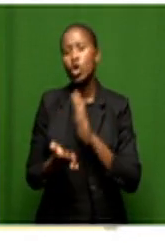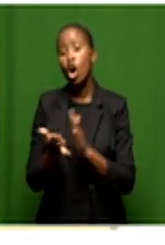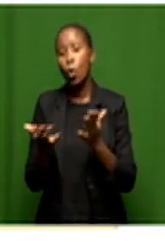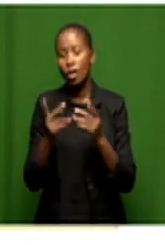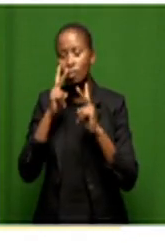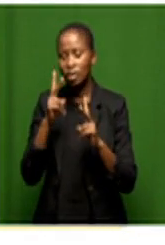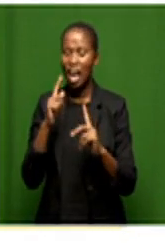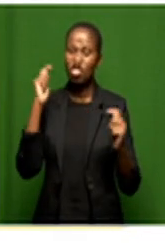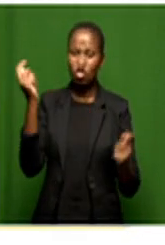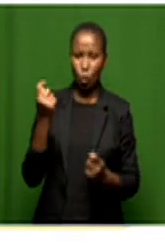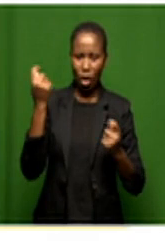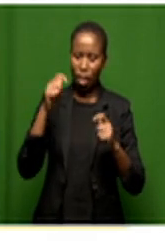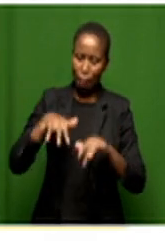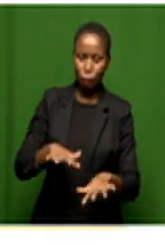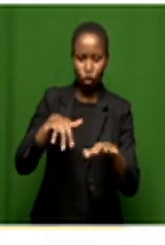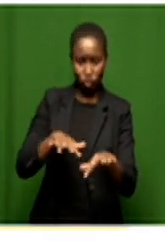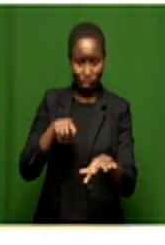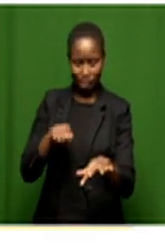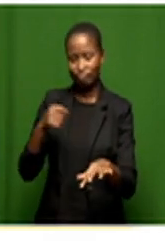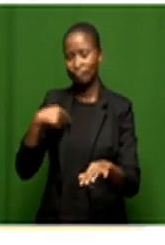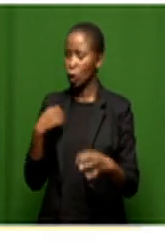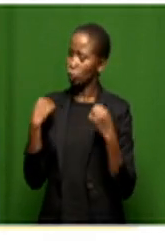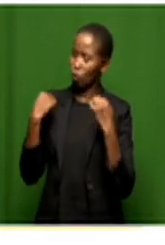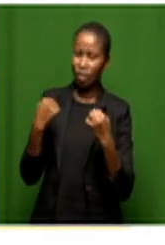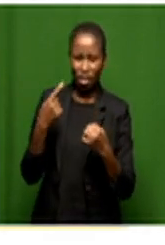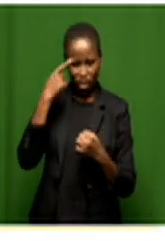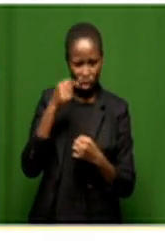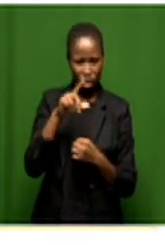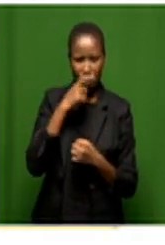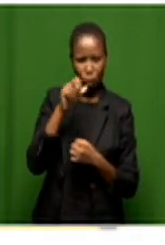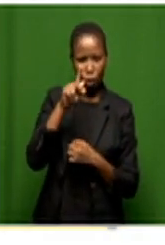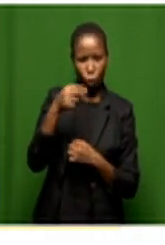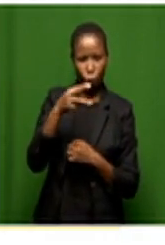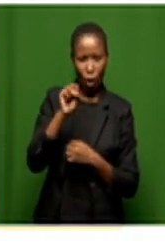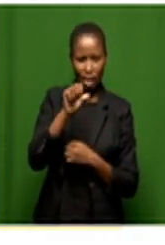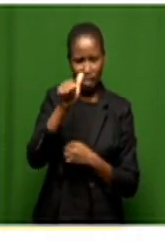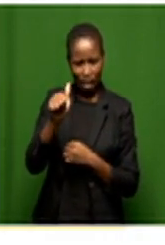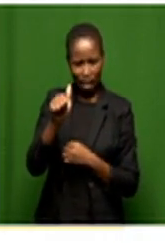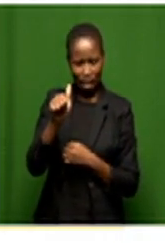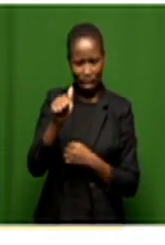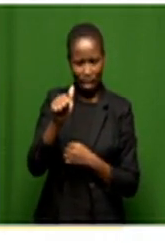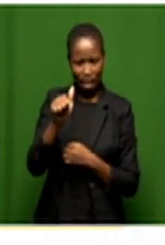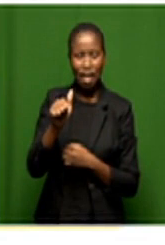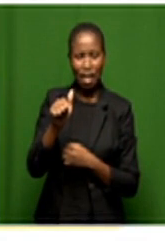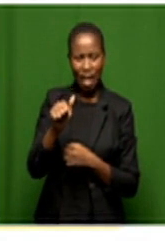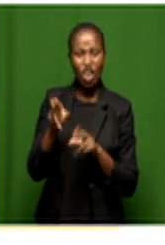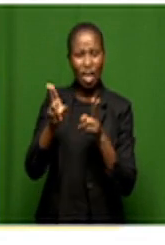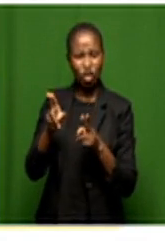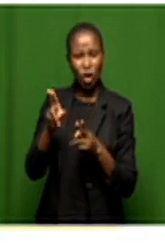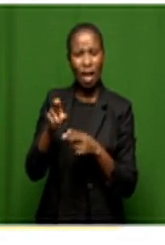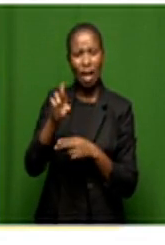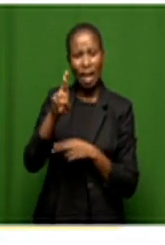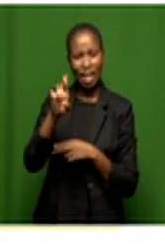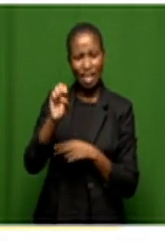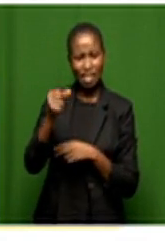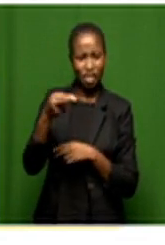rural beaches. And I think it was Dwesa Nature Reserve, where I was followed